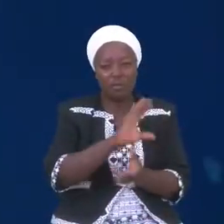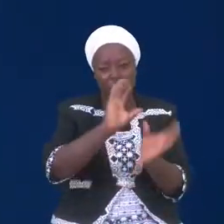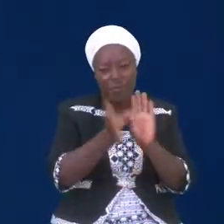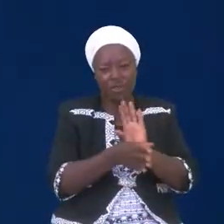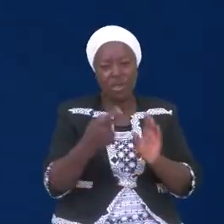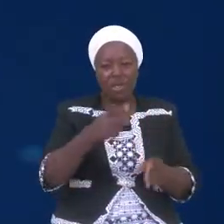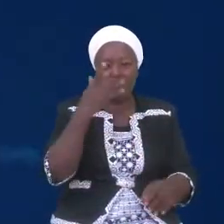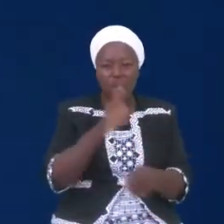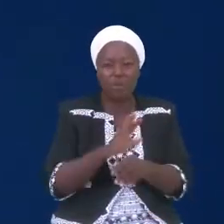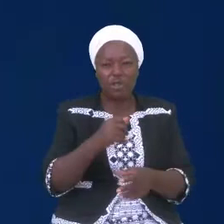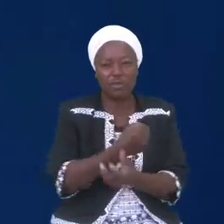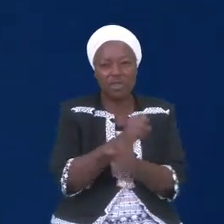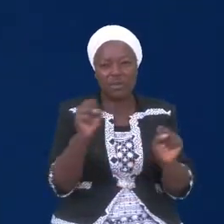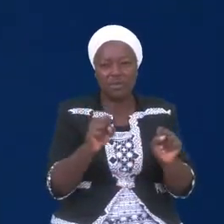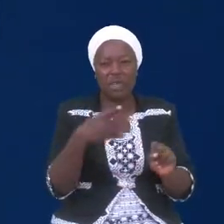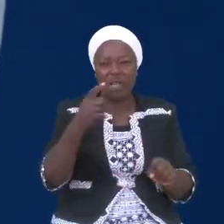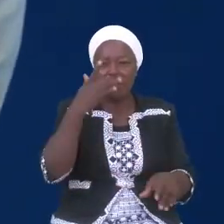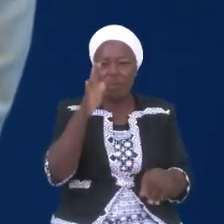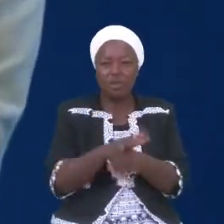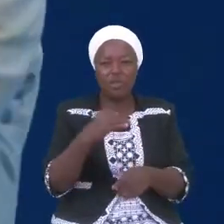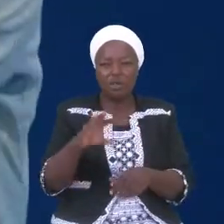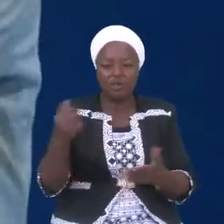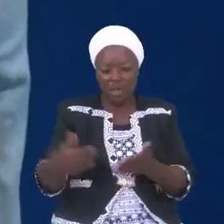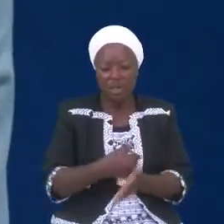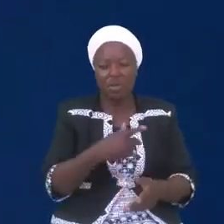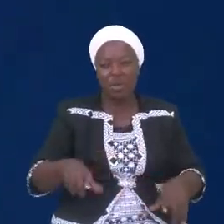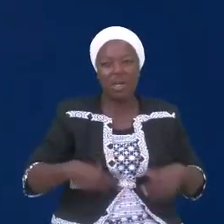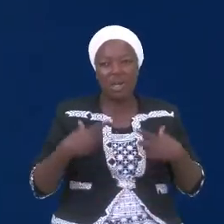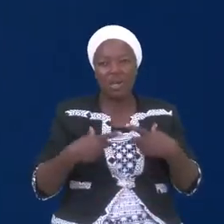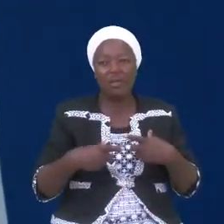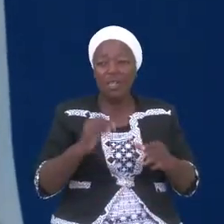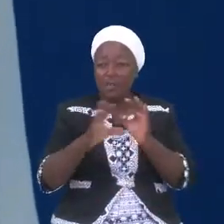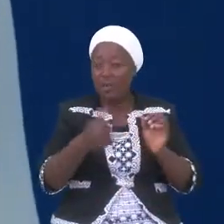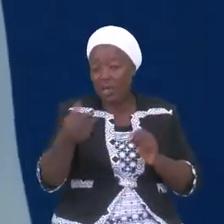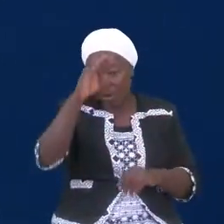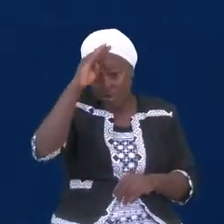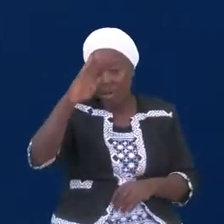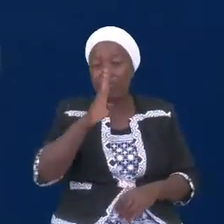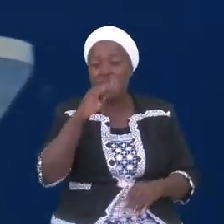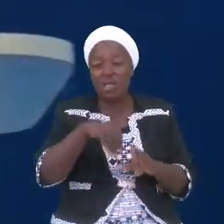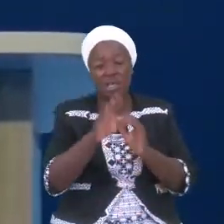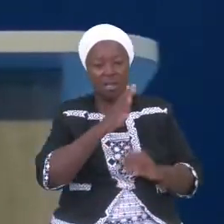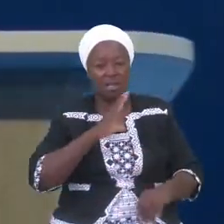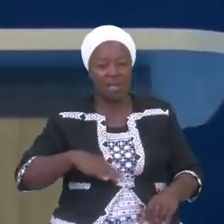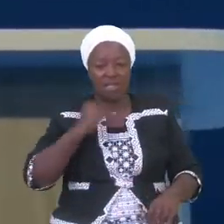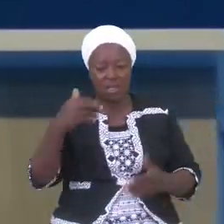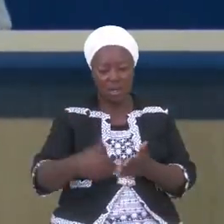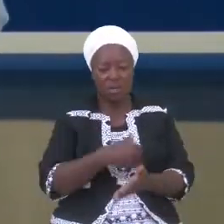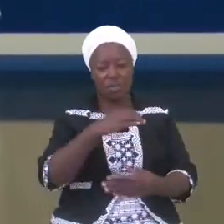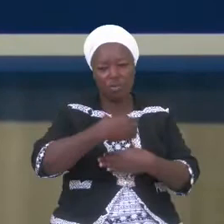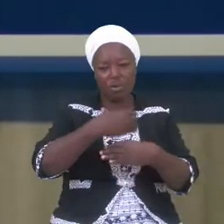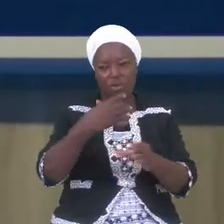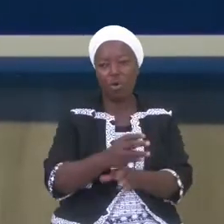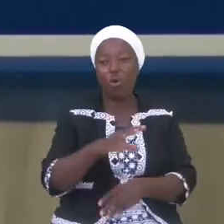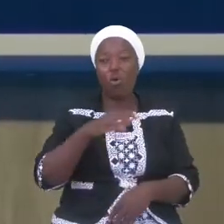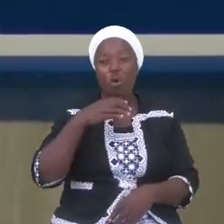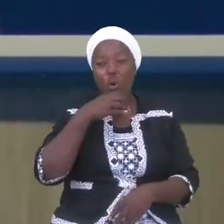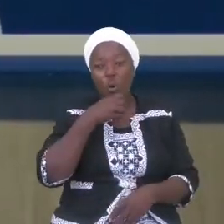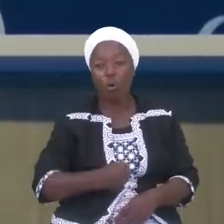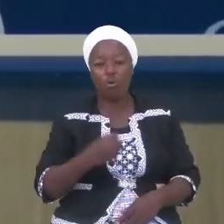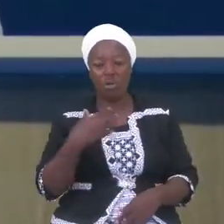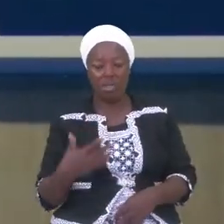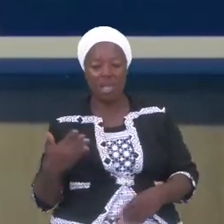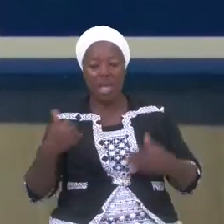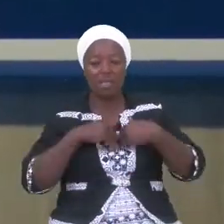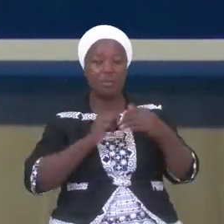of salvation, the promise of a new life. If any man be in Christ, is a new creature, old things